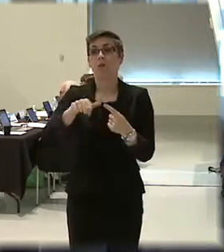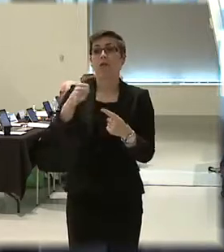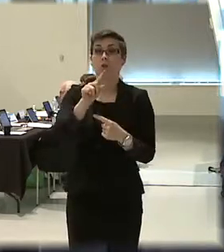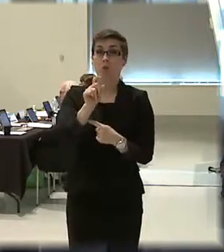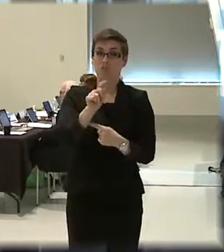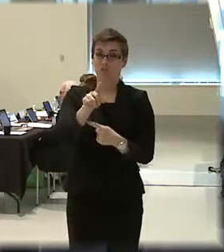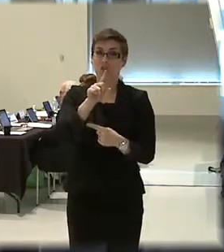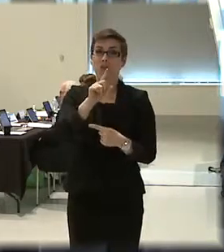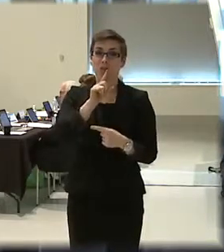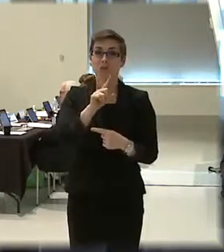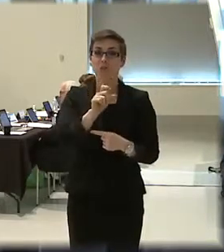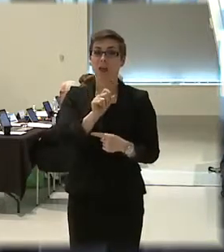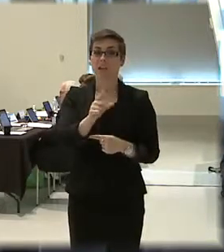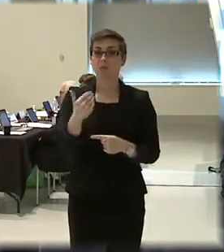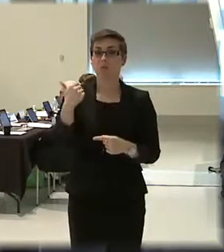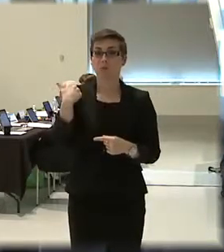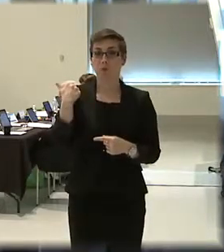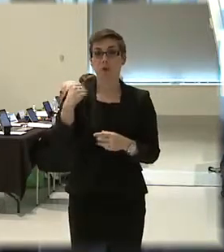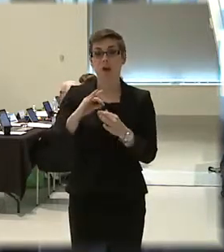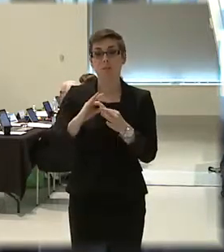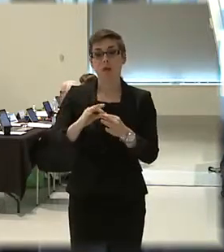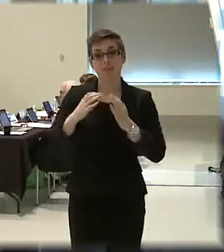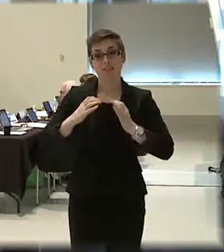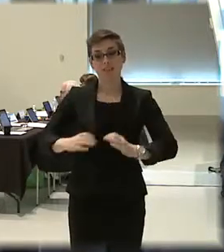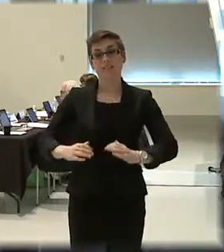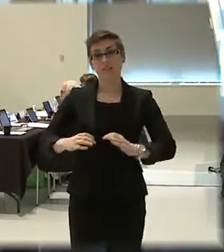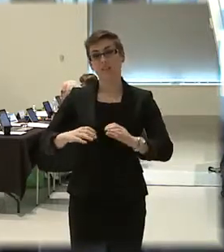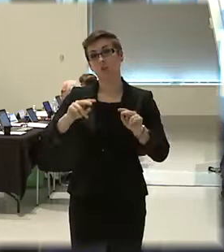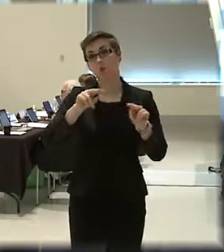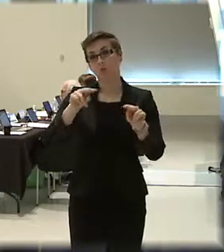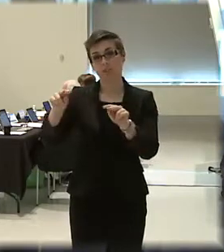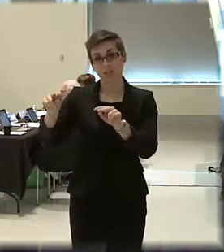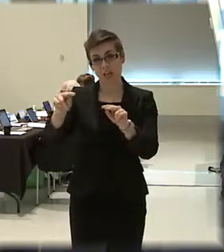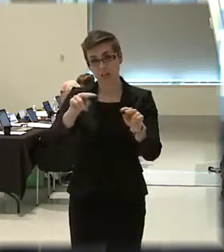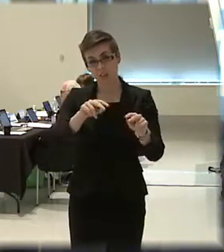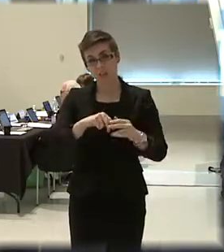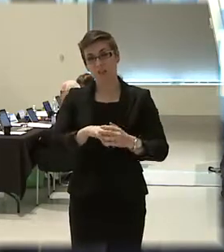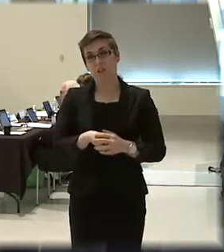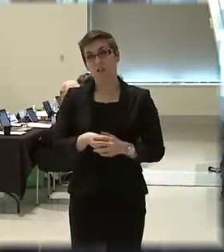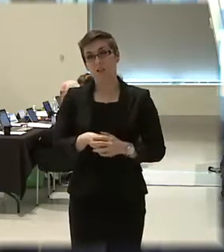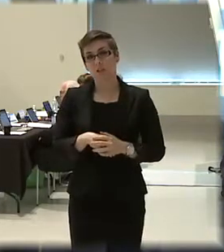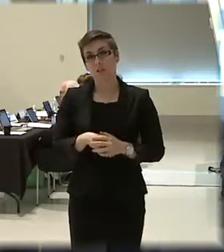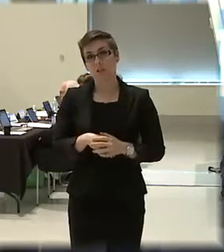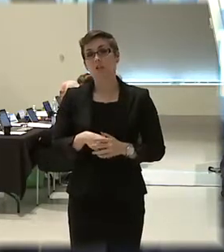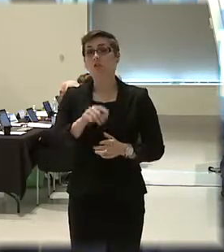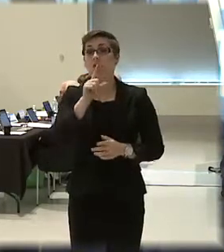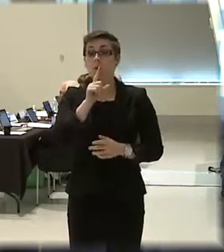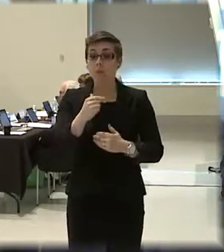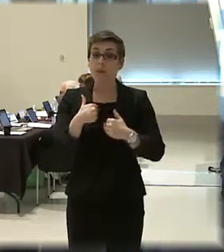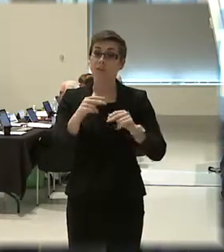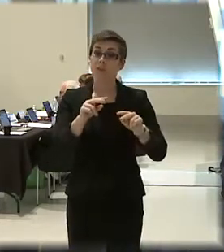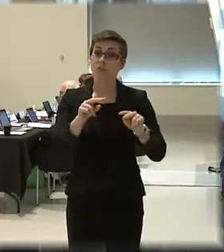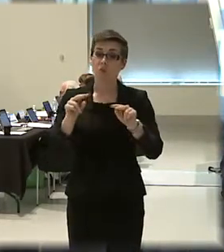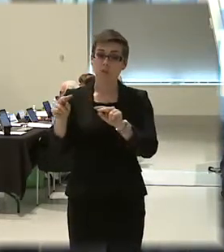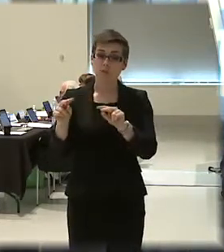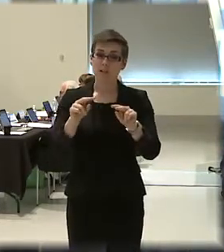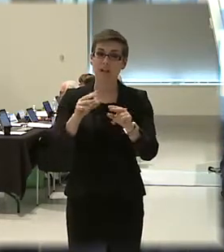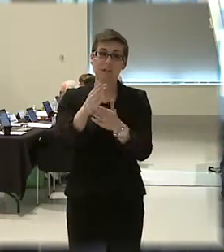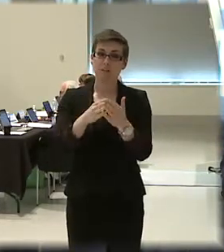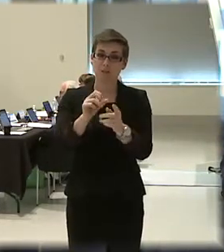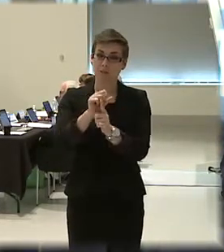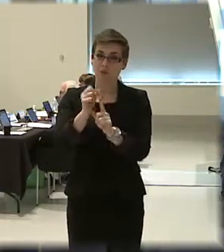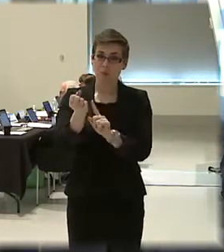about citizen oversight. This country already has citizen oversight in these situations, and